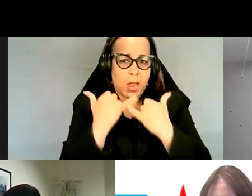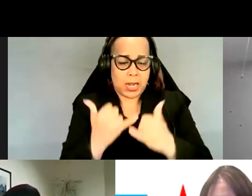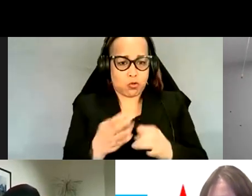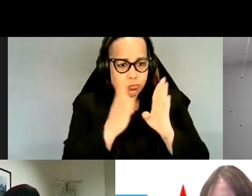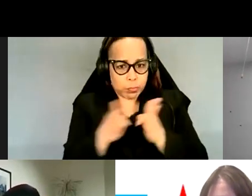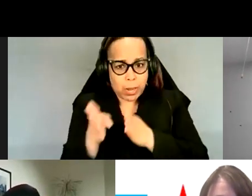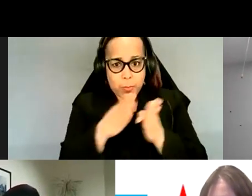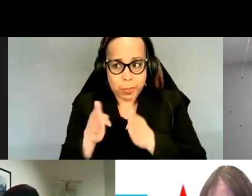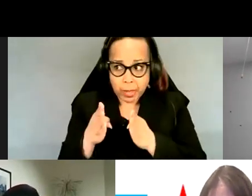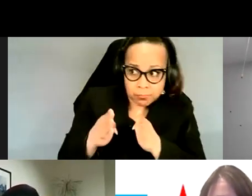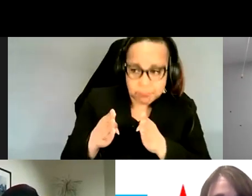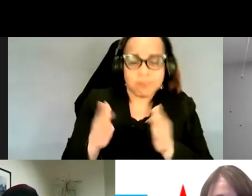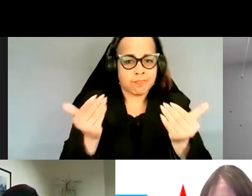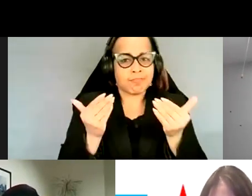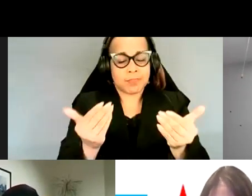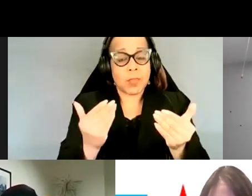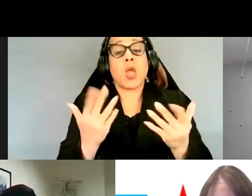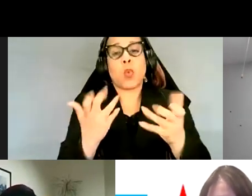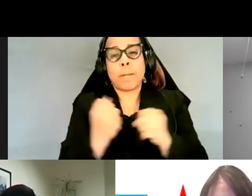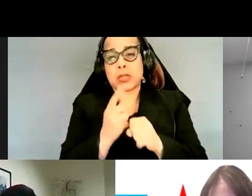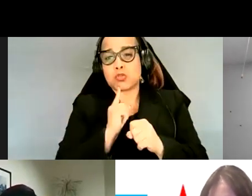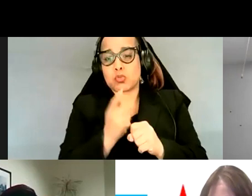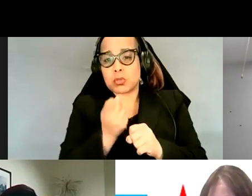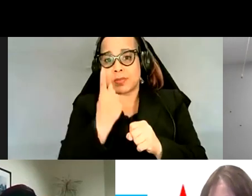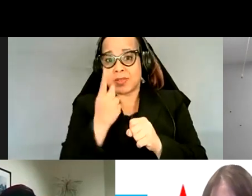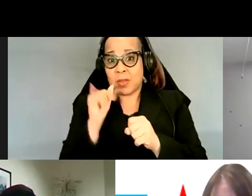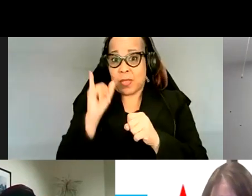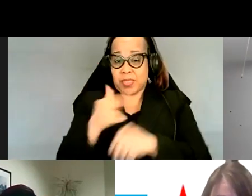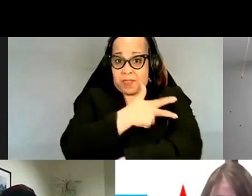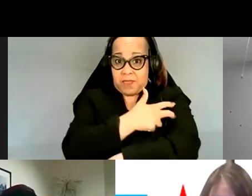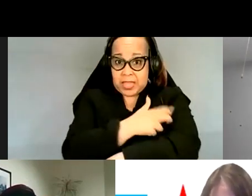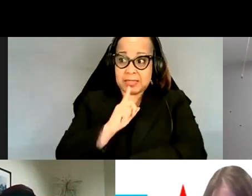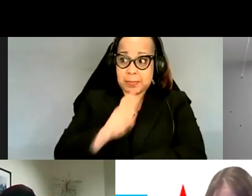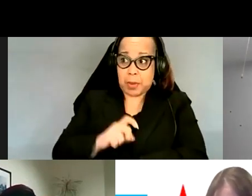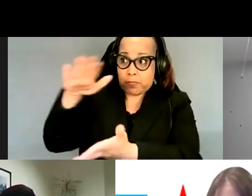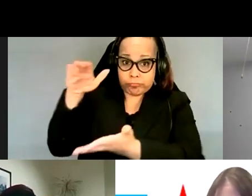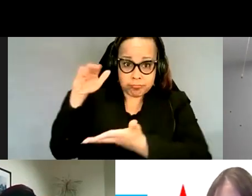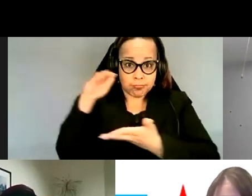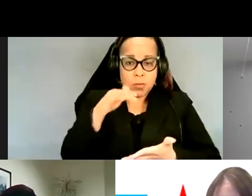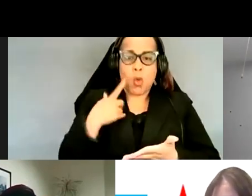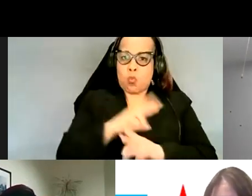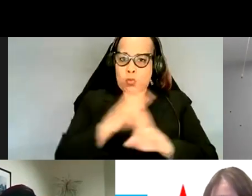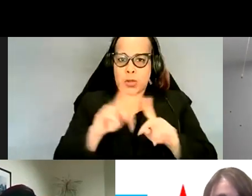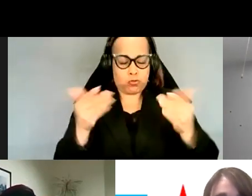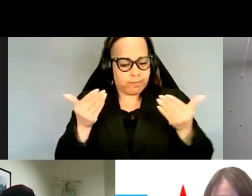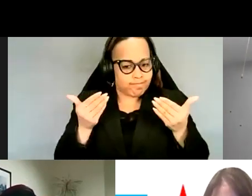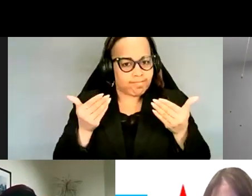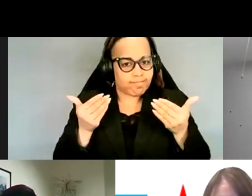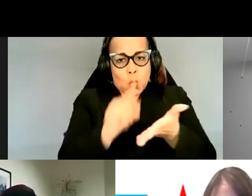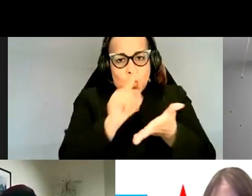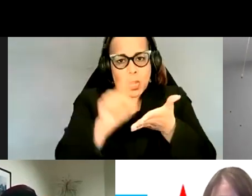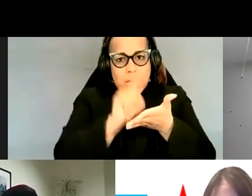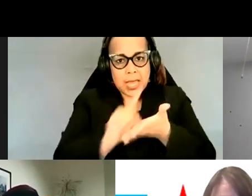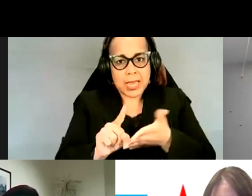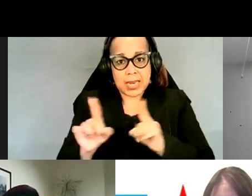for when that time comes. What we want to make sure is that when that vaccine supply is delivered, that we're ready to actually push it out on a weekly basis like